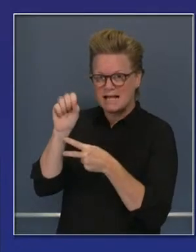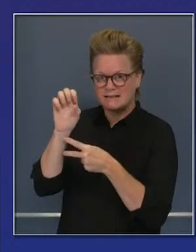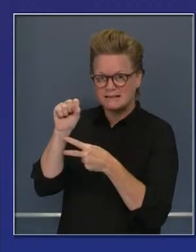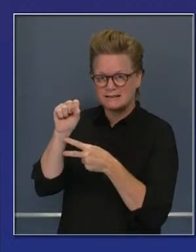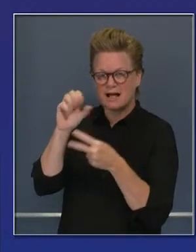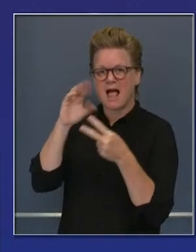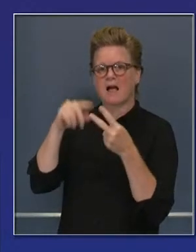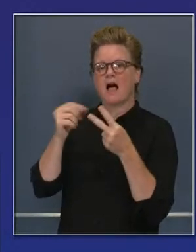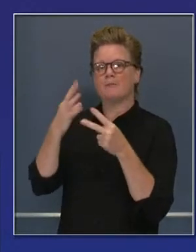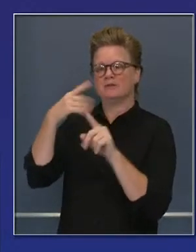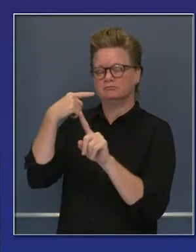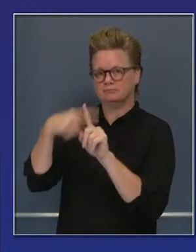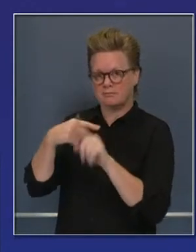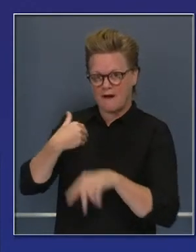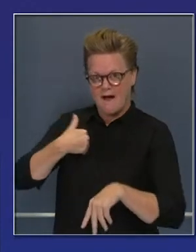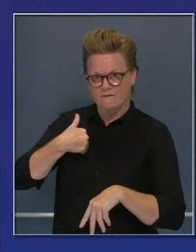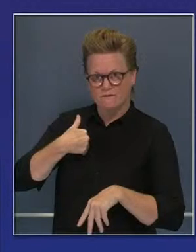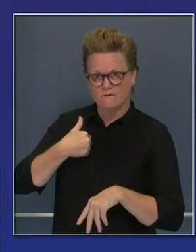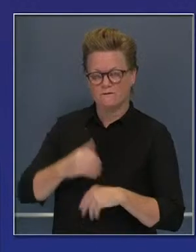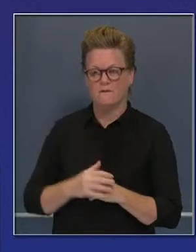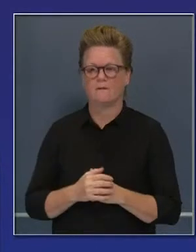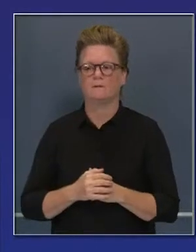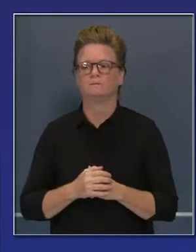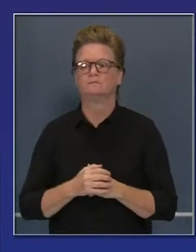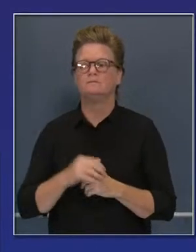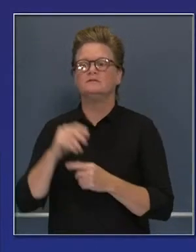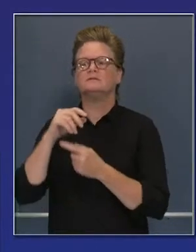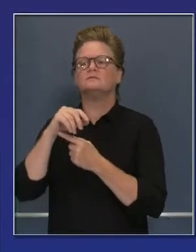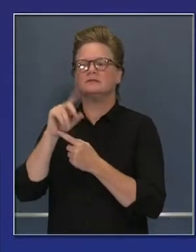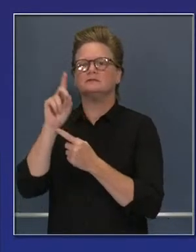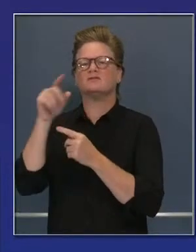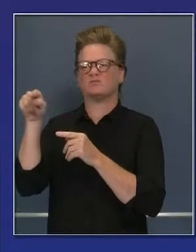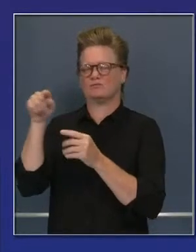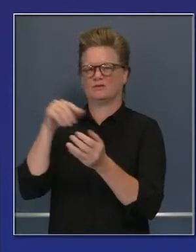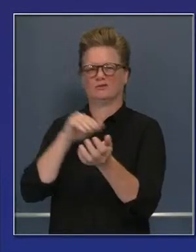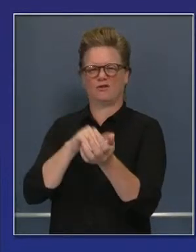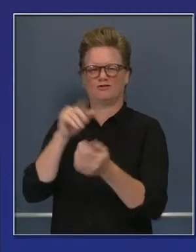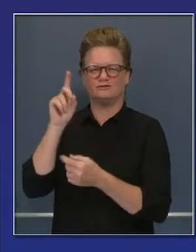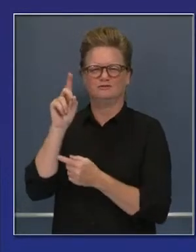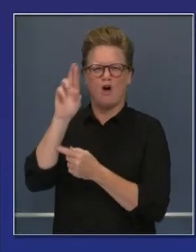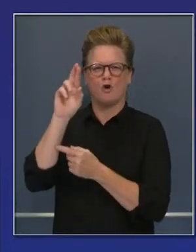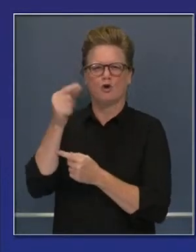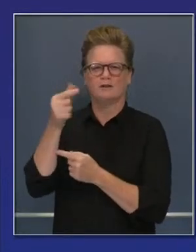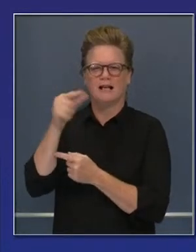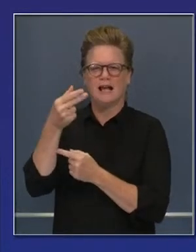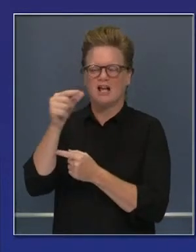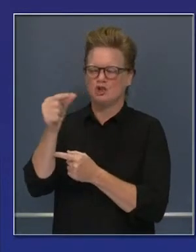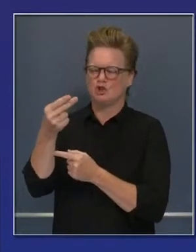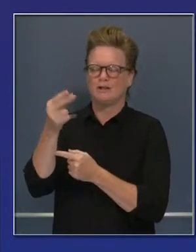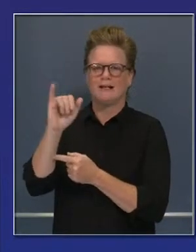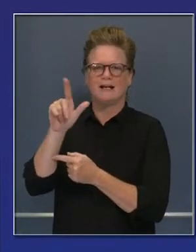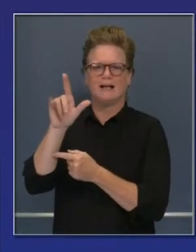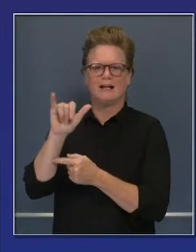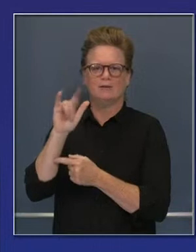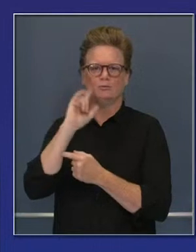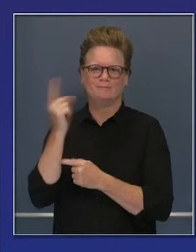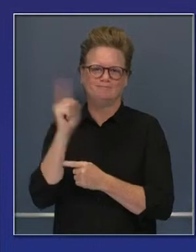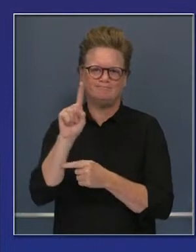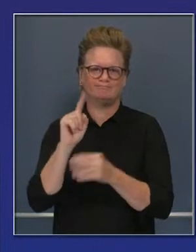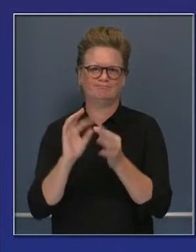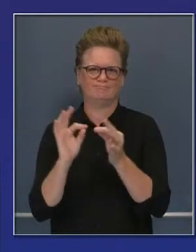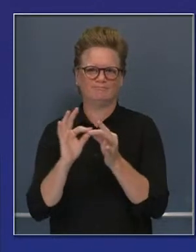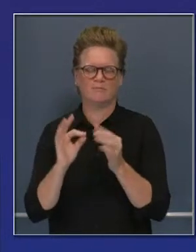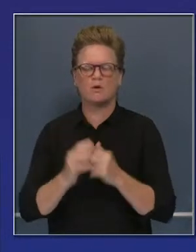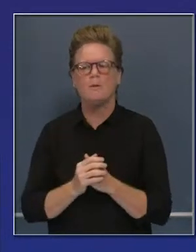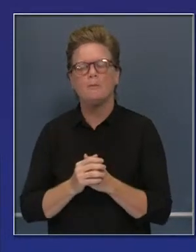up, update you on that effort. And I just want to, before I introduce him, remind you that